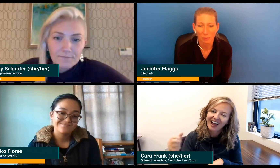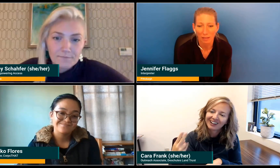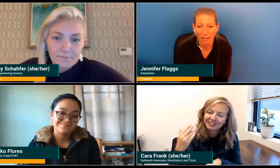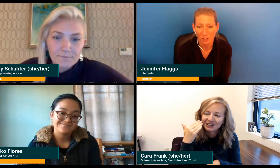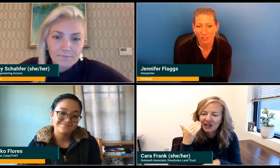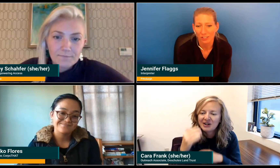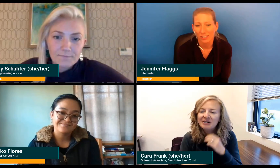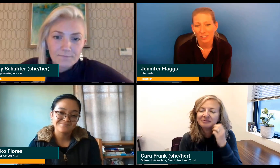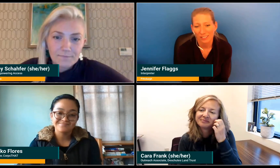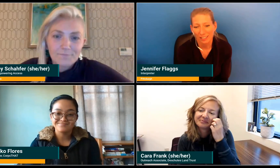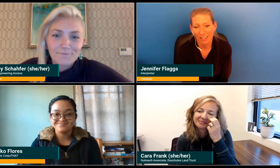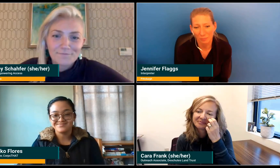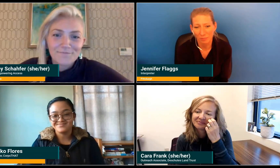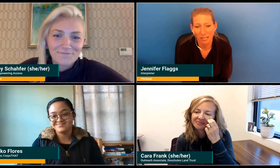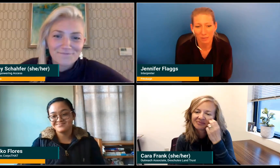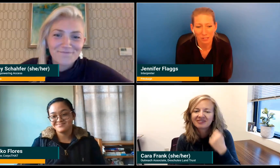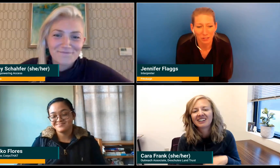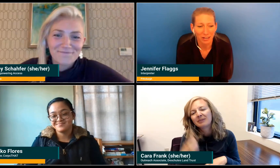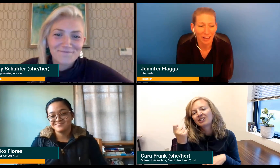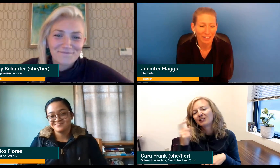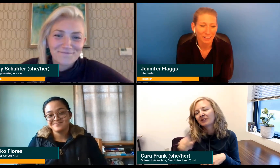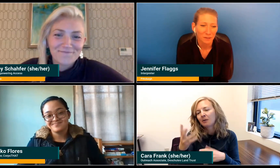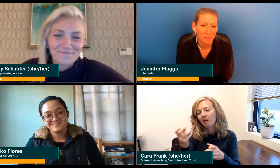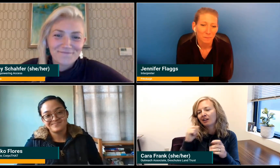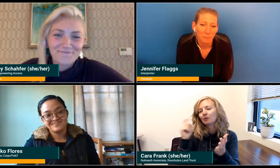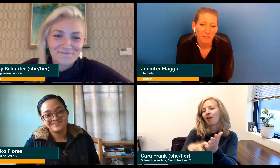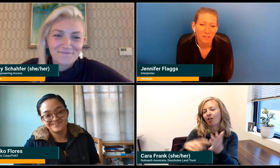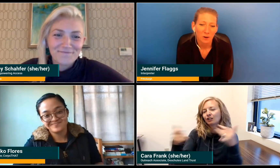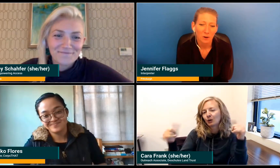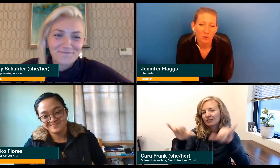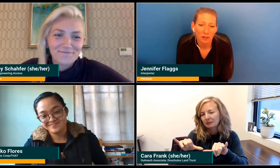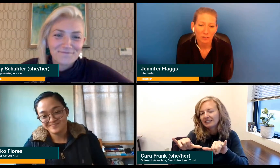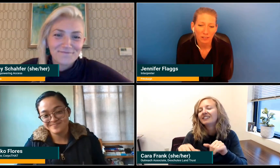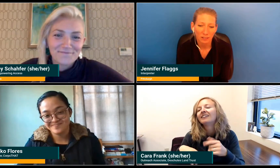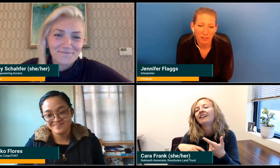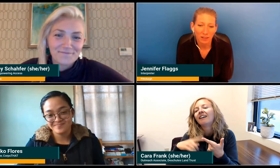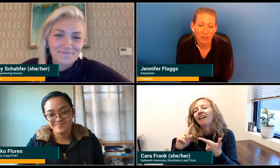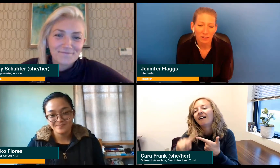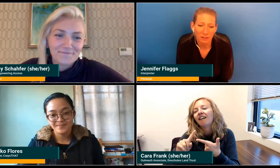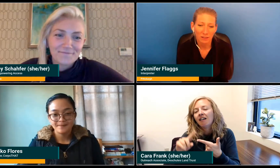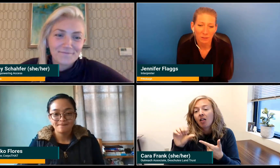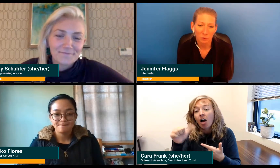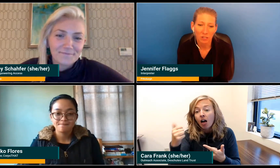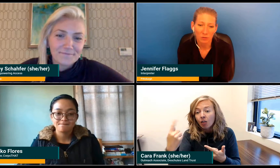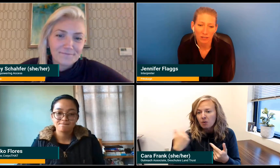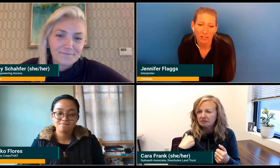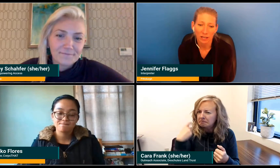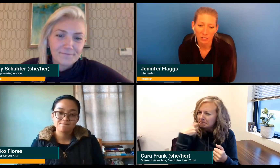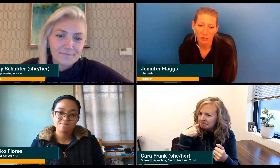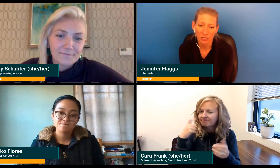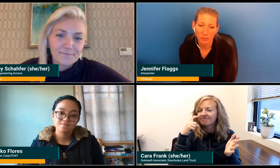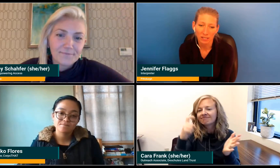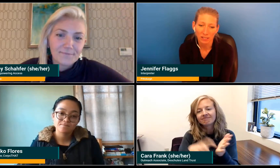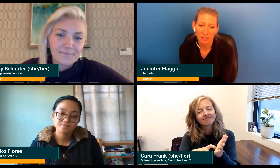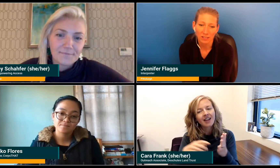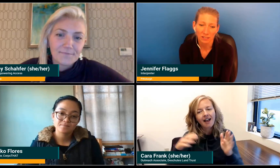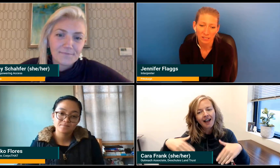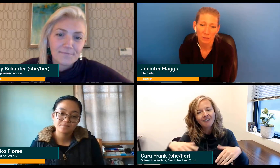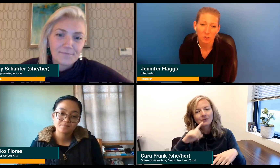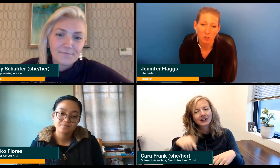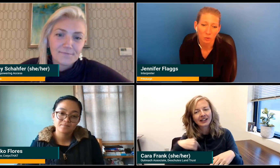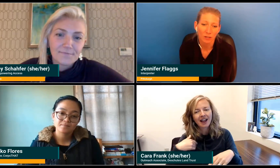get whiplash or damage their neck. So yeah, really, they wanted to recognize Yosemite as